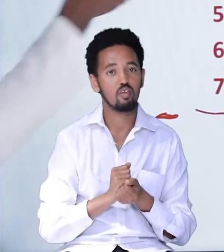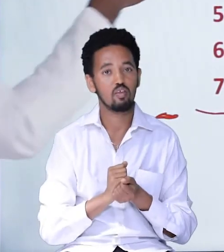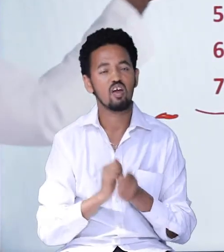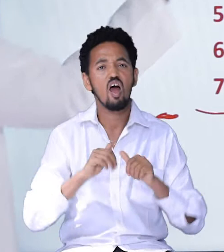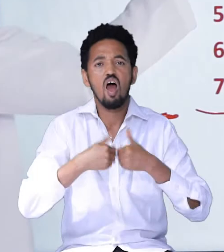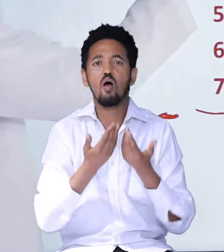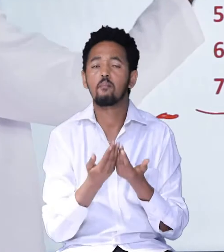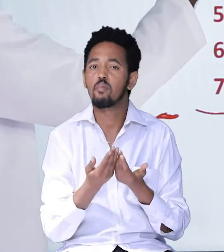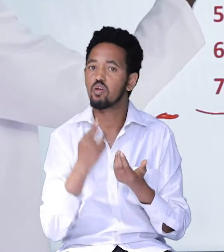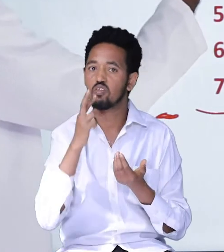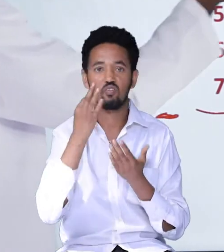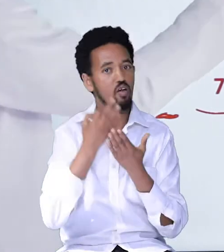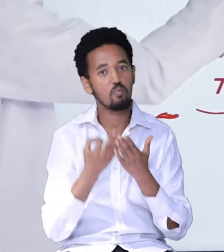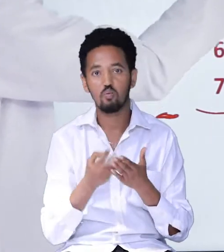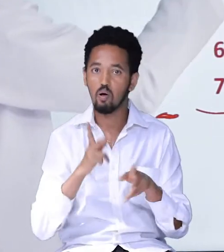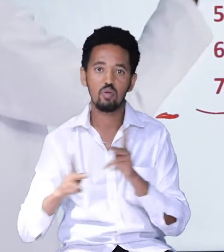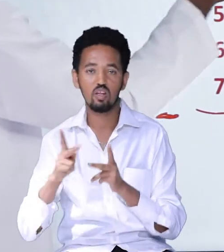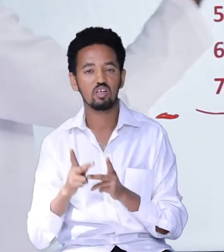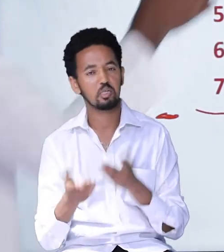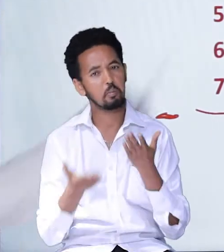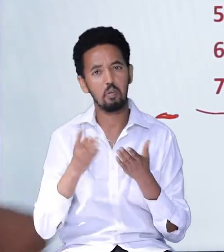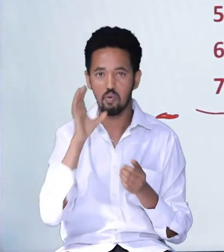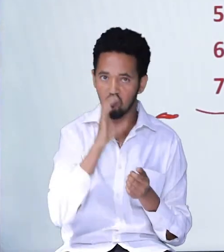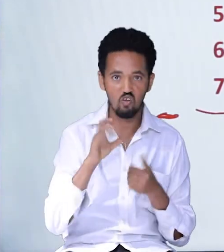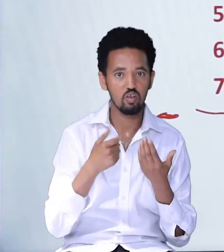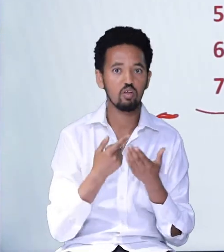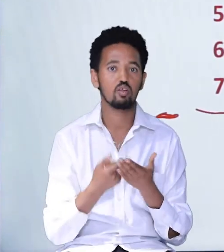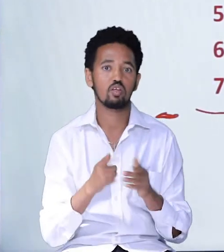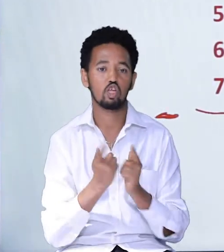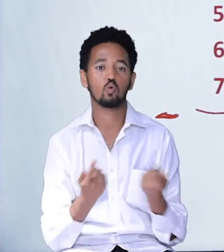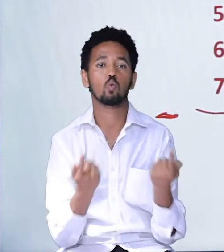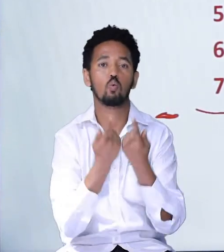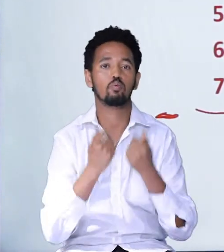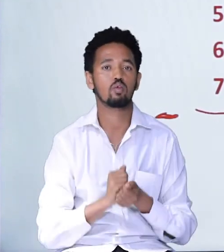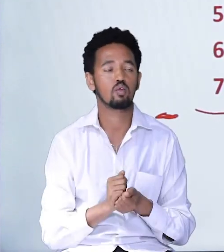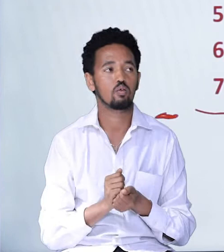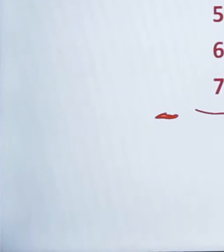How many amount of populations may be found between these age groups?